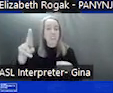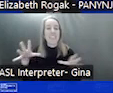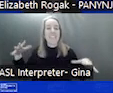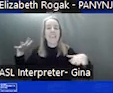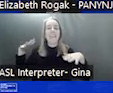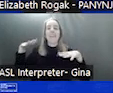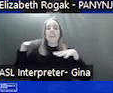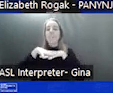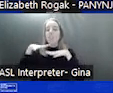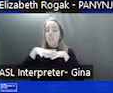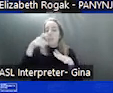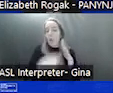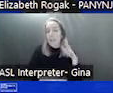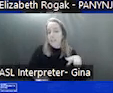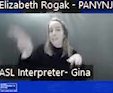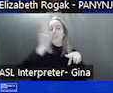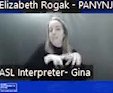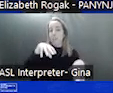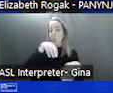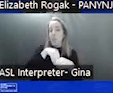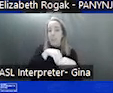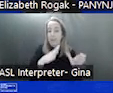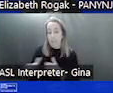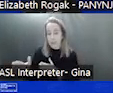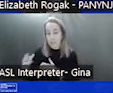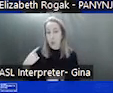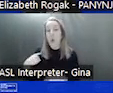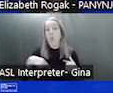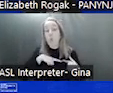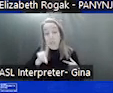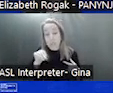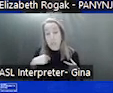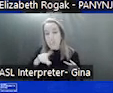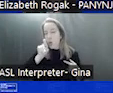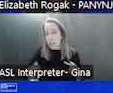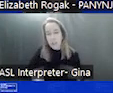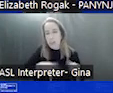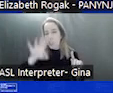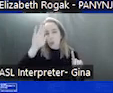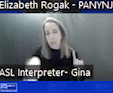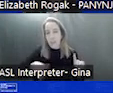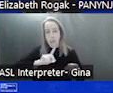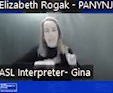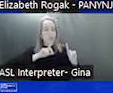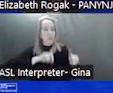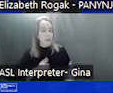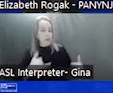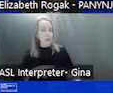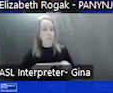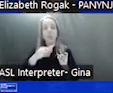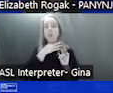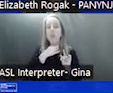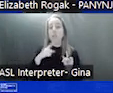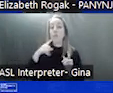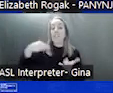plan. We do have a question, which although we know questions are not being responded to in this format, but will funding from congestion